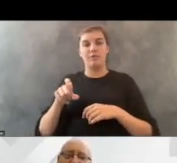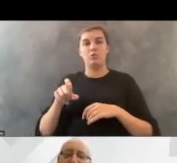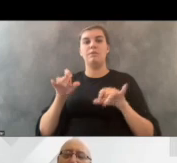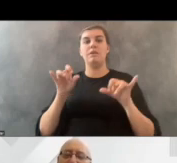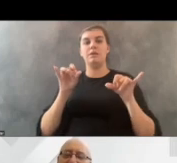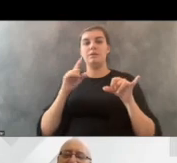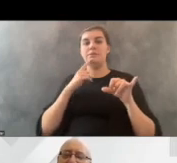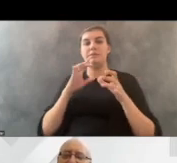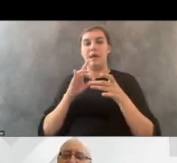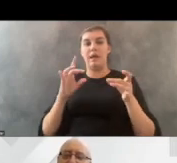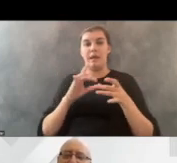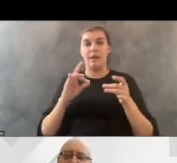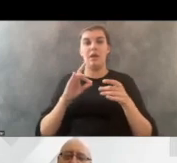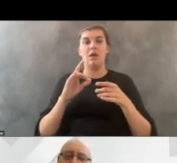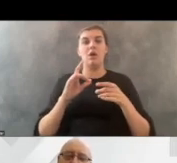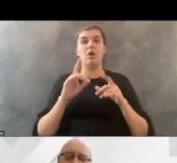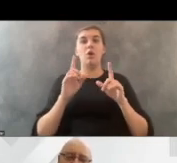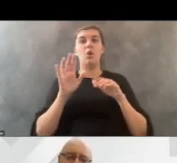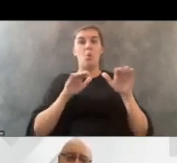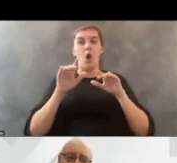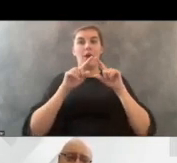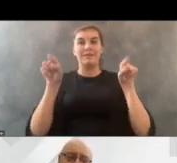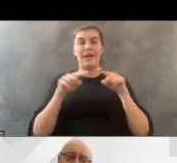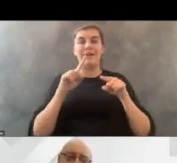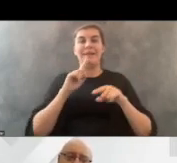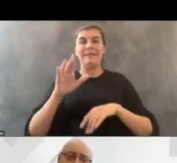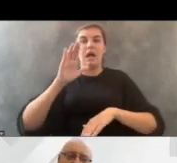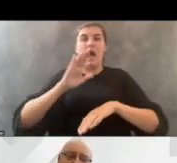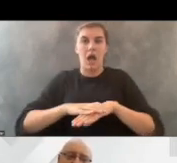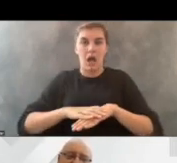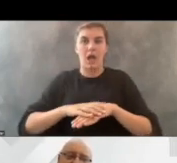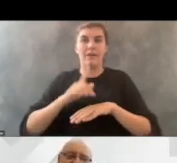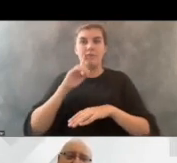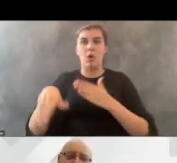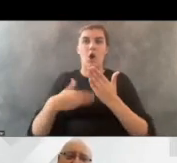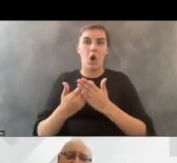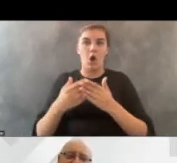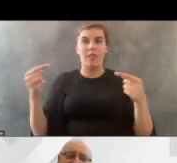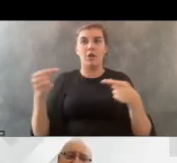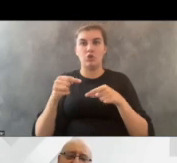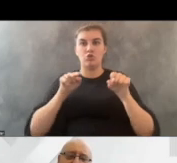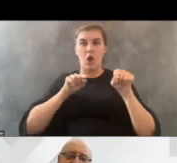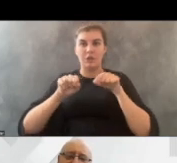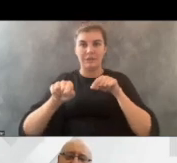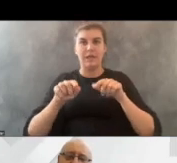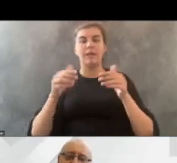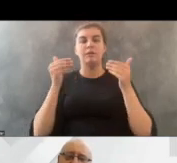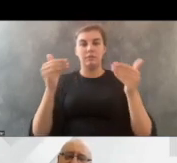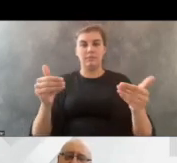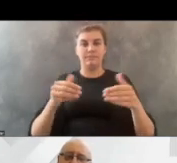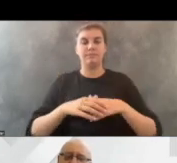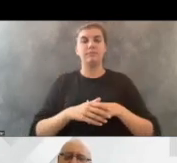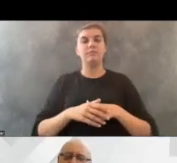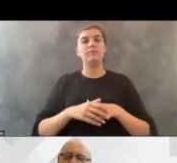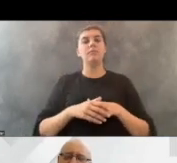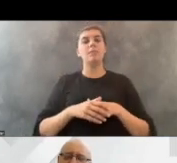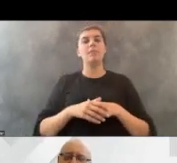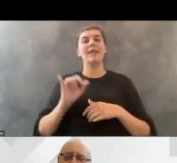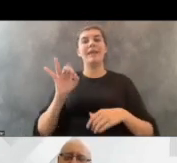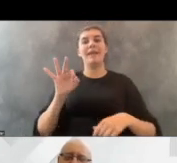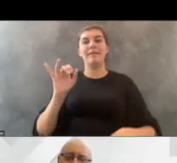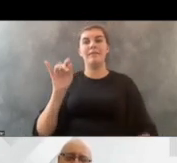pedestrians cross the street. And then the louder locator tone comes from both ends of the crosswalk, or the louder